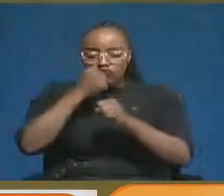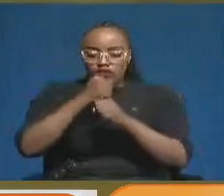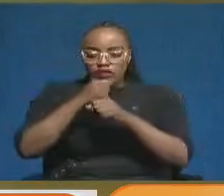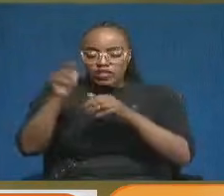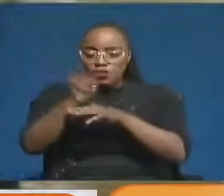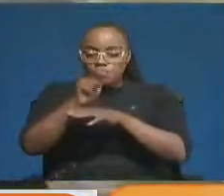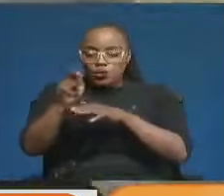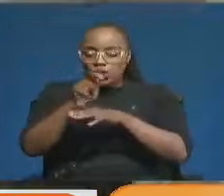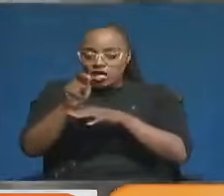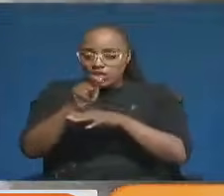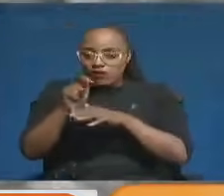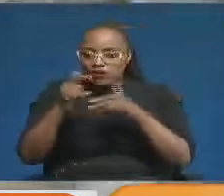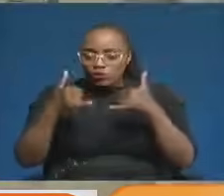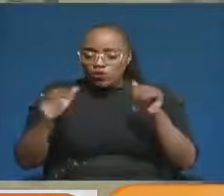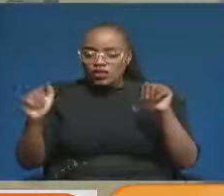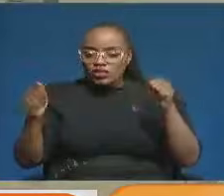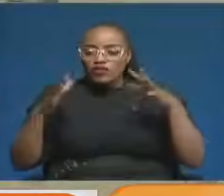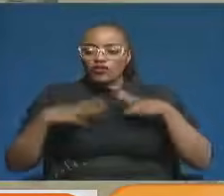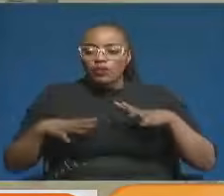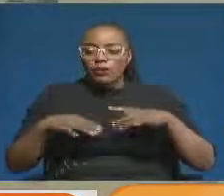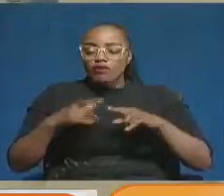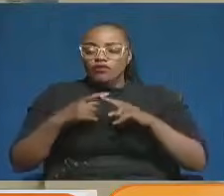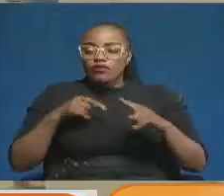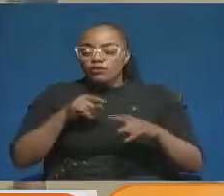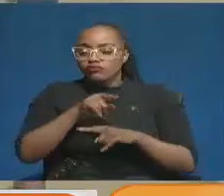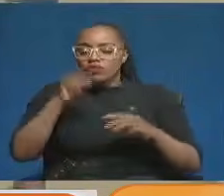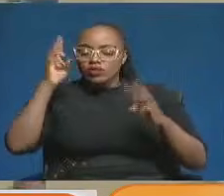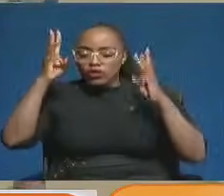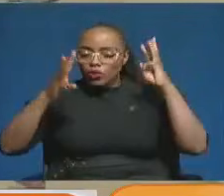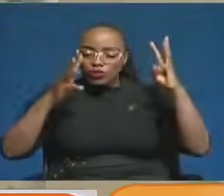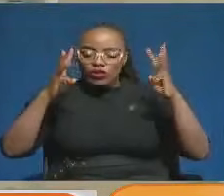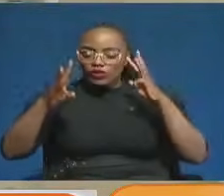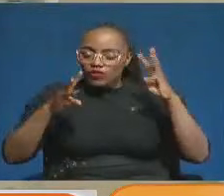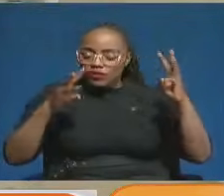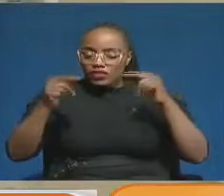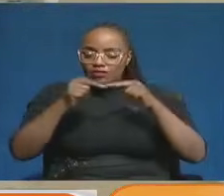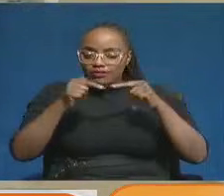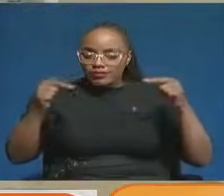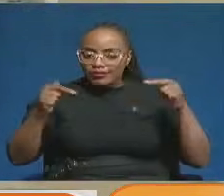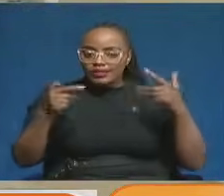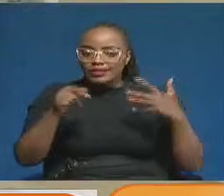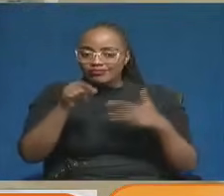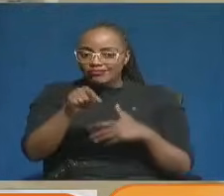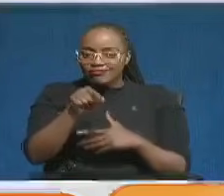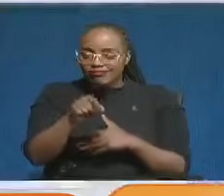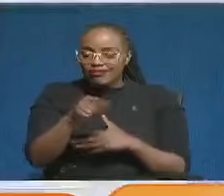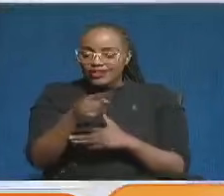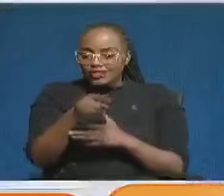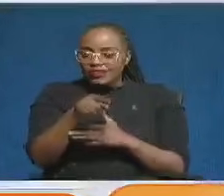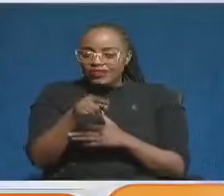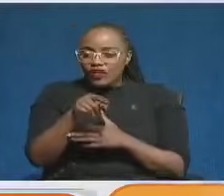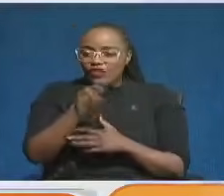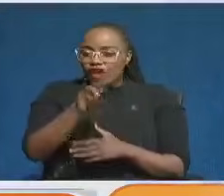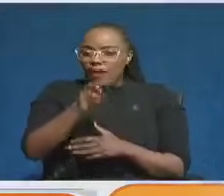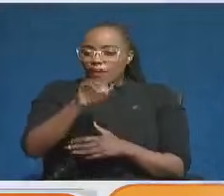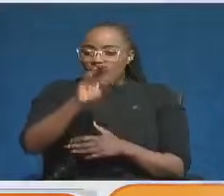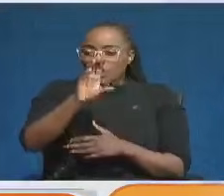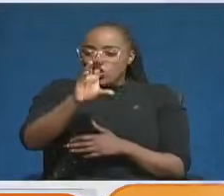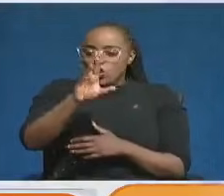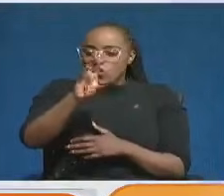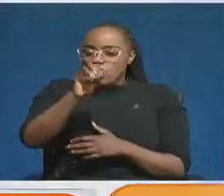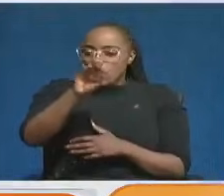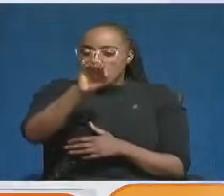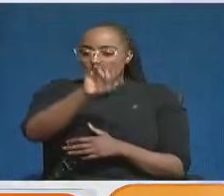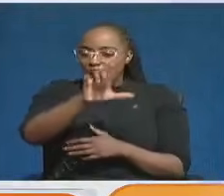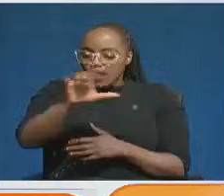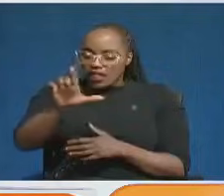its guns to save millions of people from the agony of antimicrobial resistance, Kenya is also fighting to cement